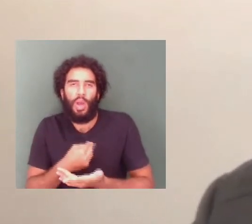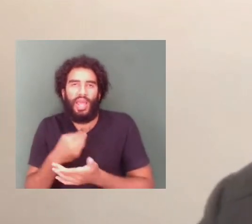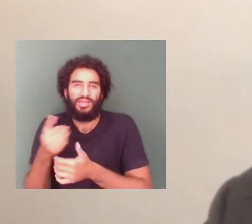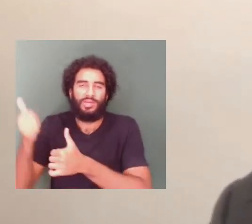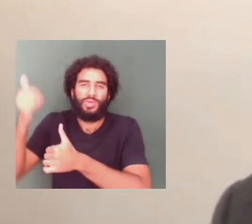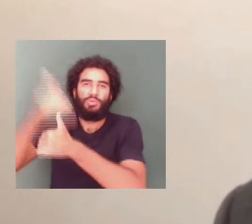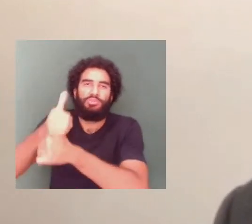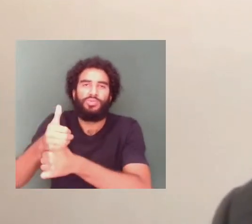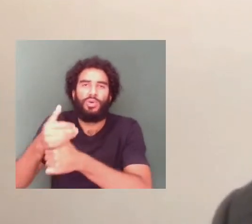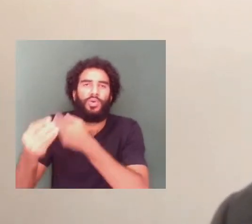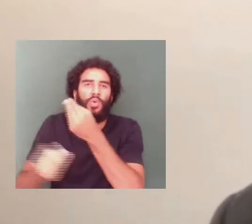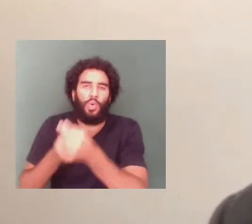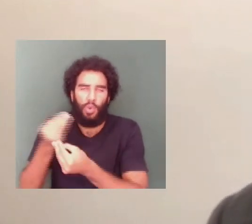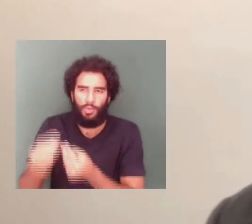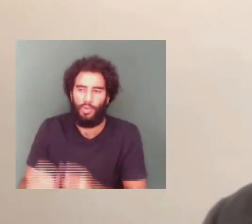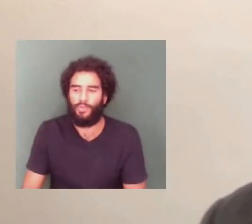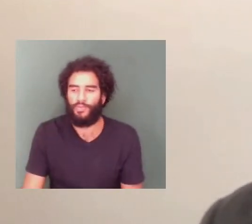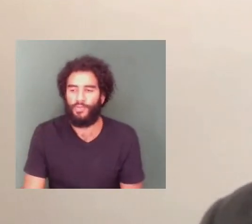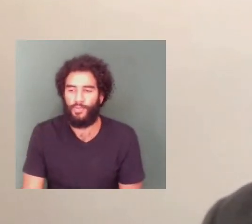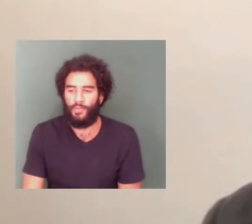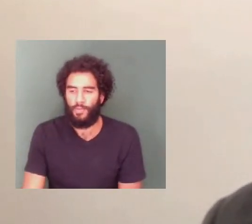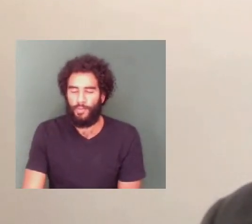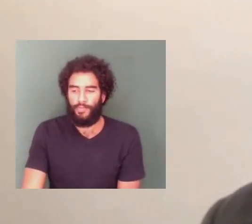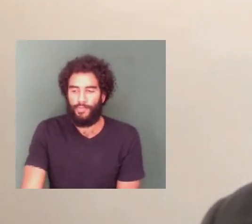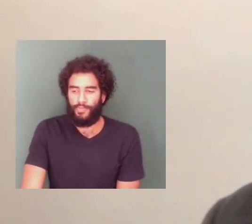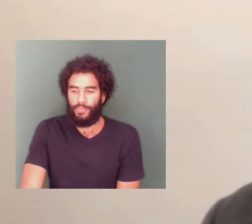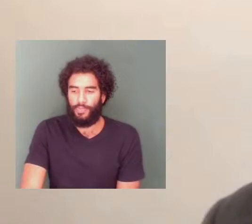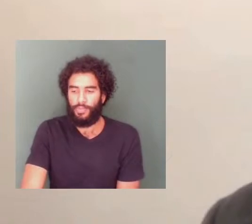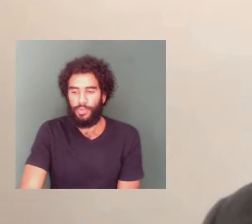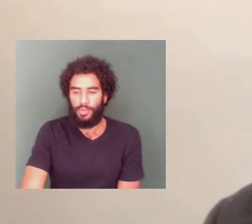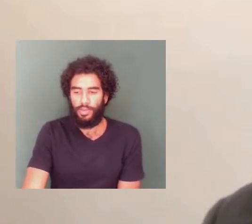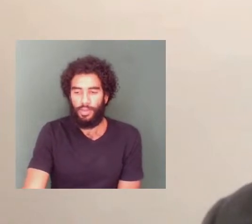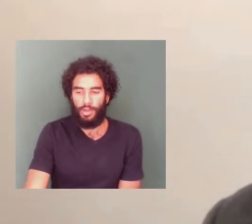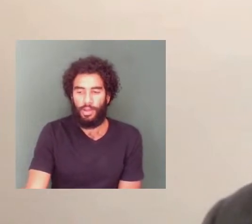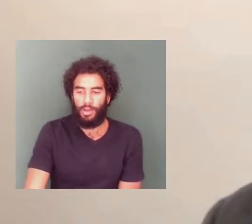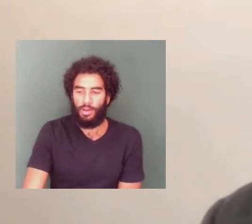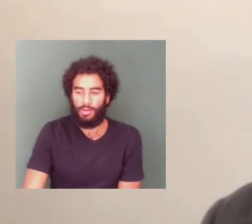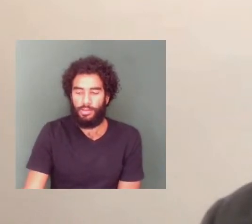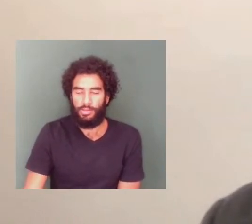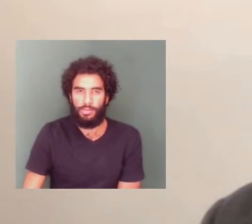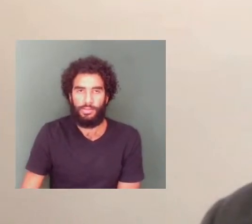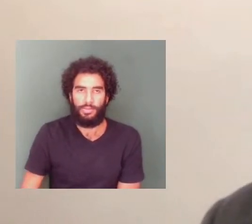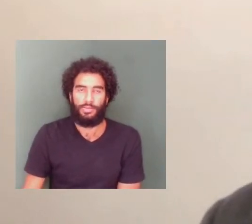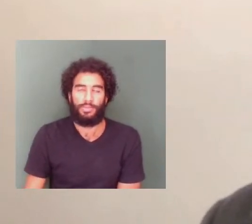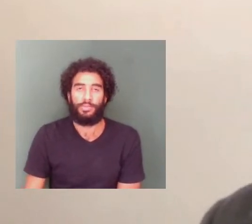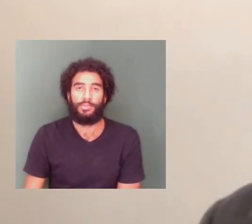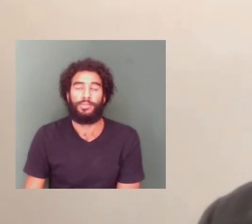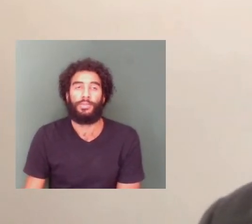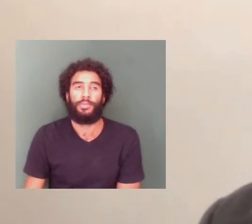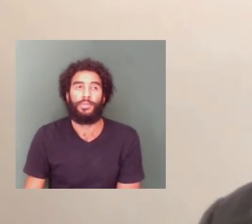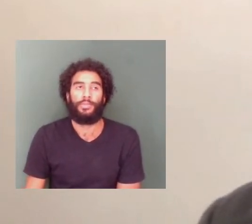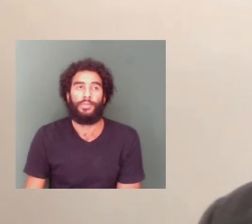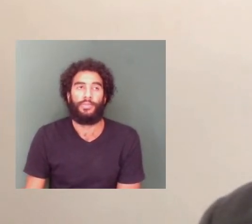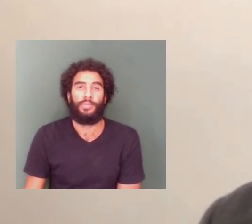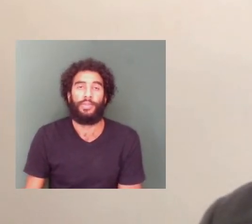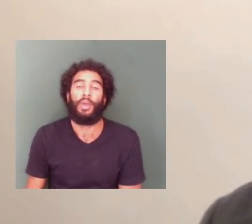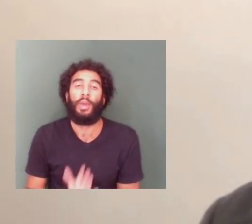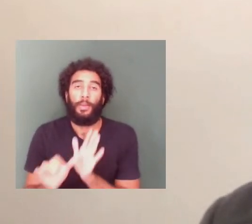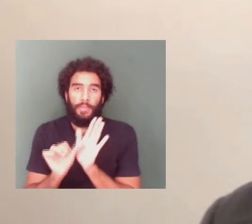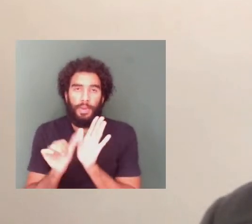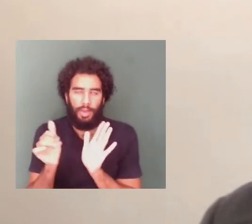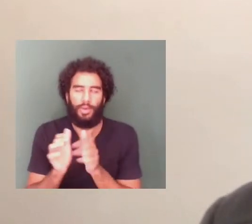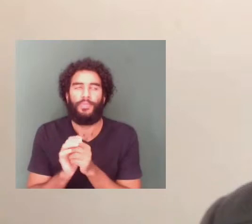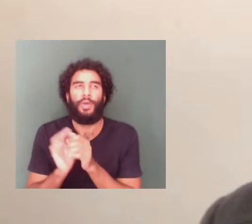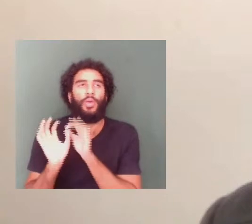think that, first of all, we're not really in a world of eliminating yet. I think that this can be a long-term goal we might work toward, but I don't think that's really where